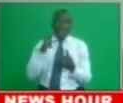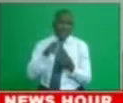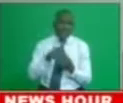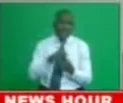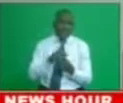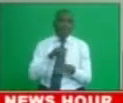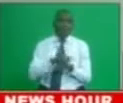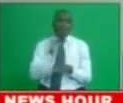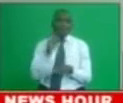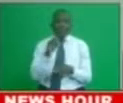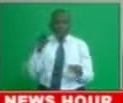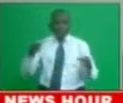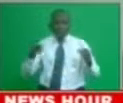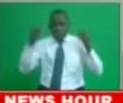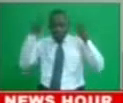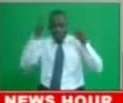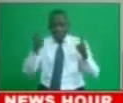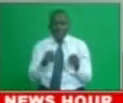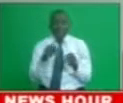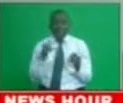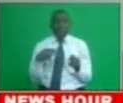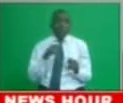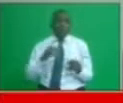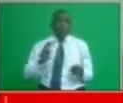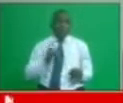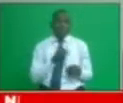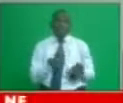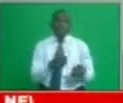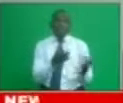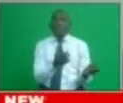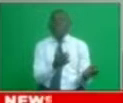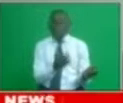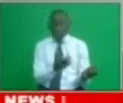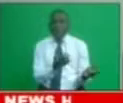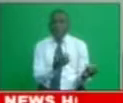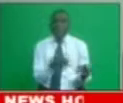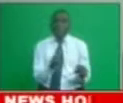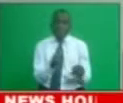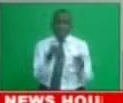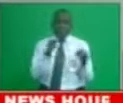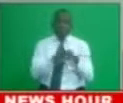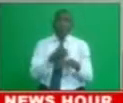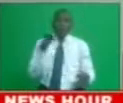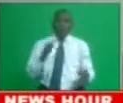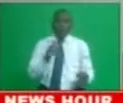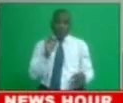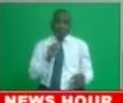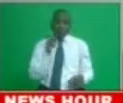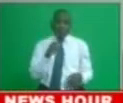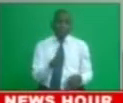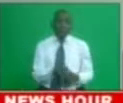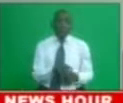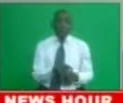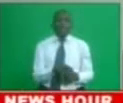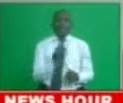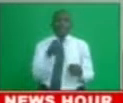Friday. So, as it stands now, we are waiting to be there, to be in court on Friday and move our motion. If